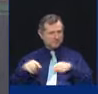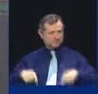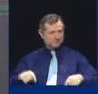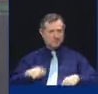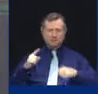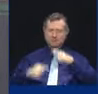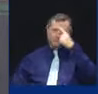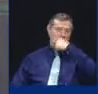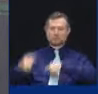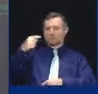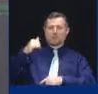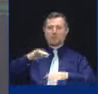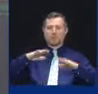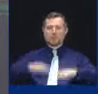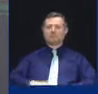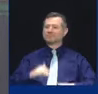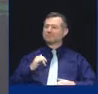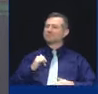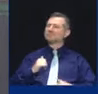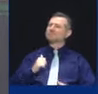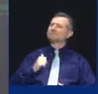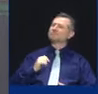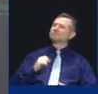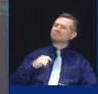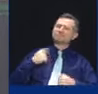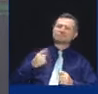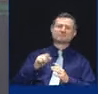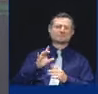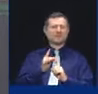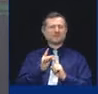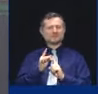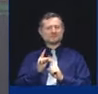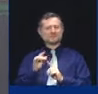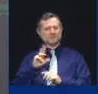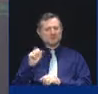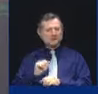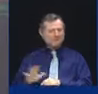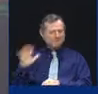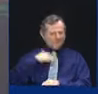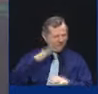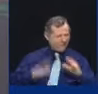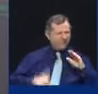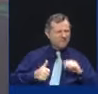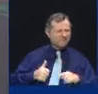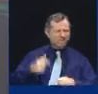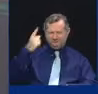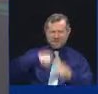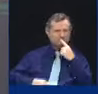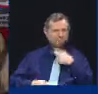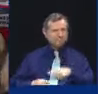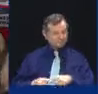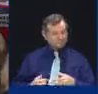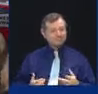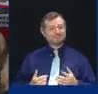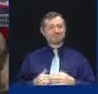the lowest infection rate in the United States of America.